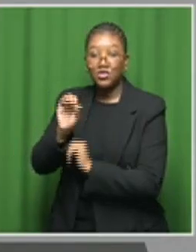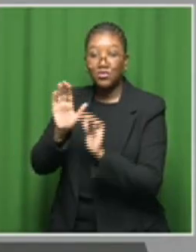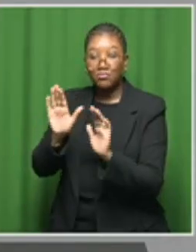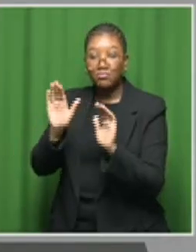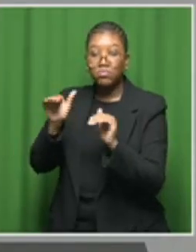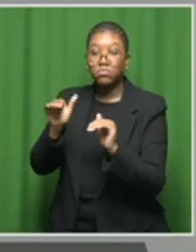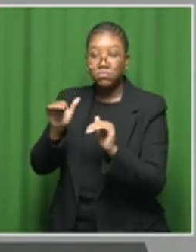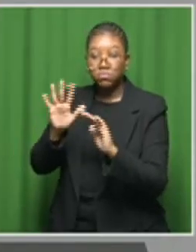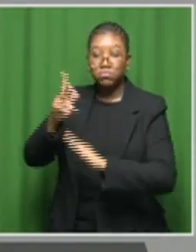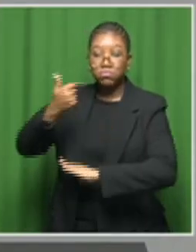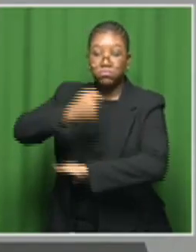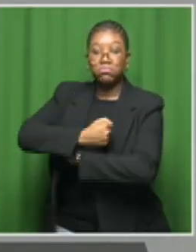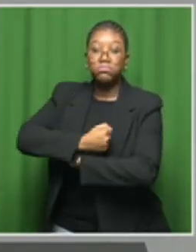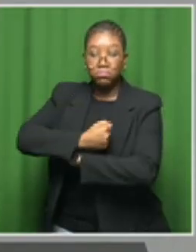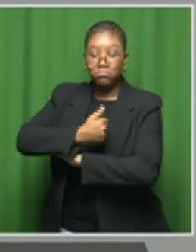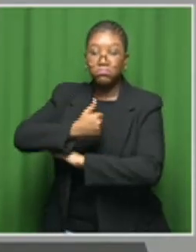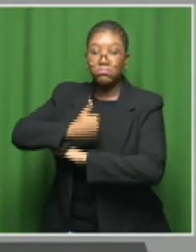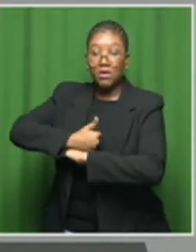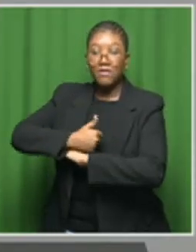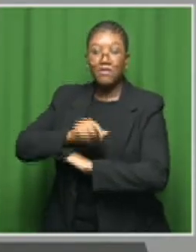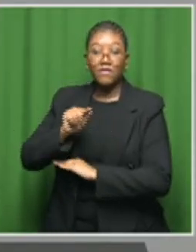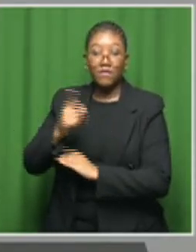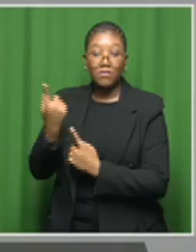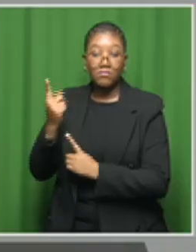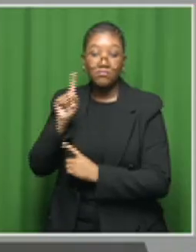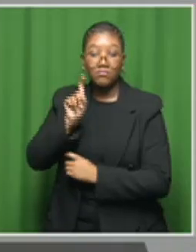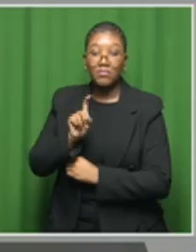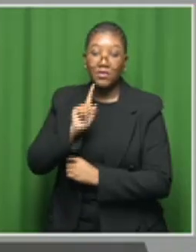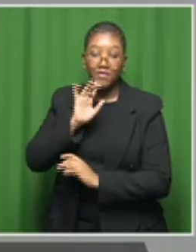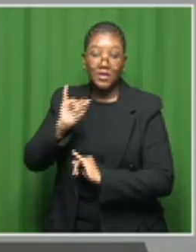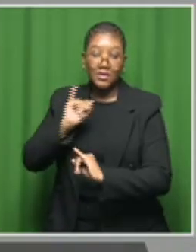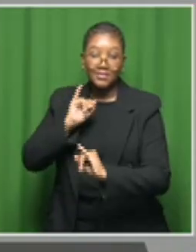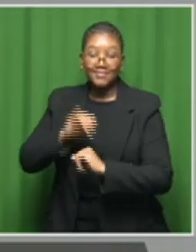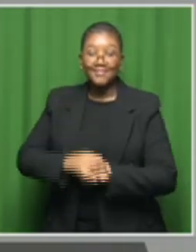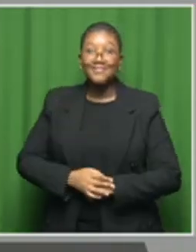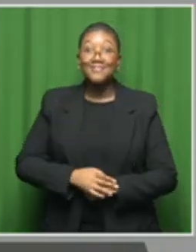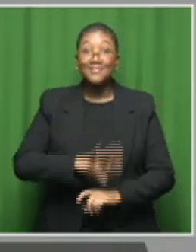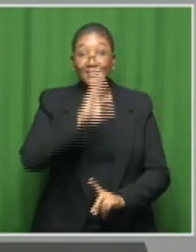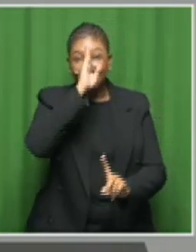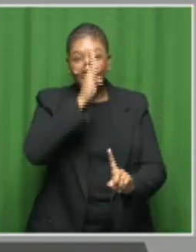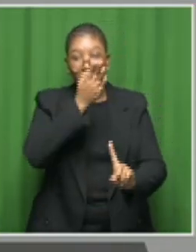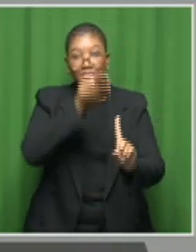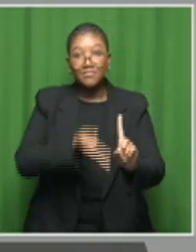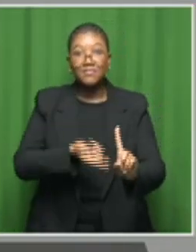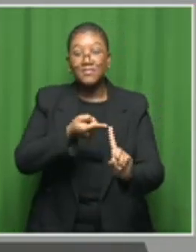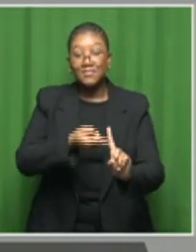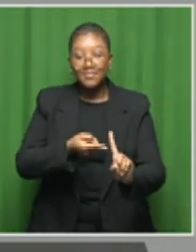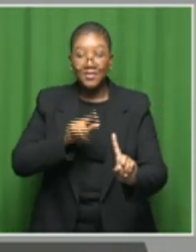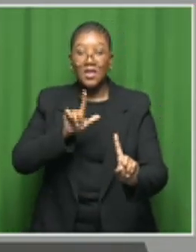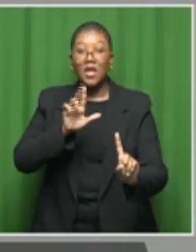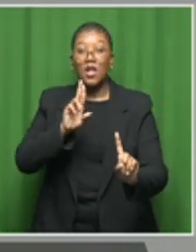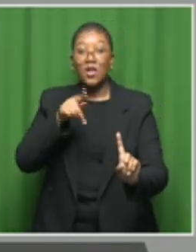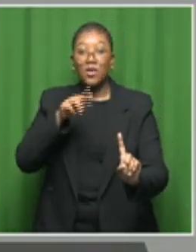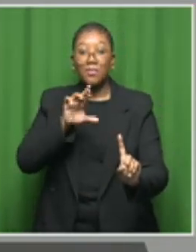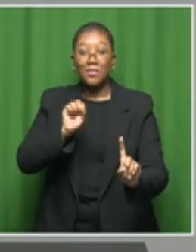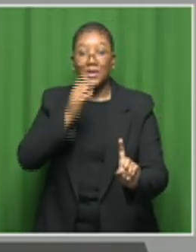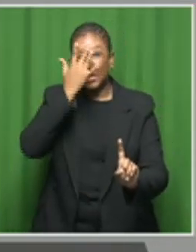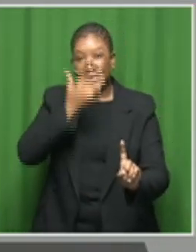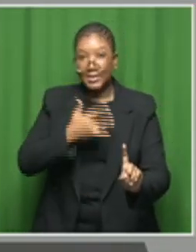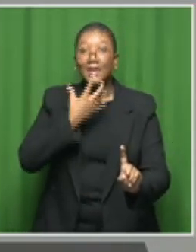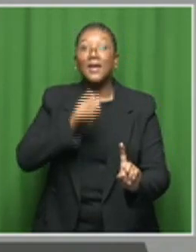platform. And good morning to the lupus patient that is going to tell a story. Let's